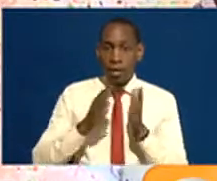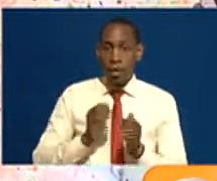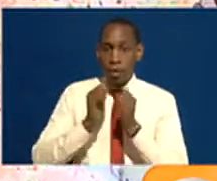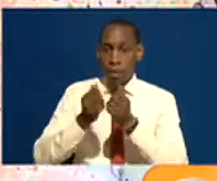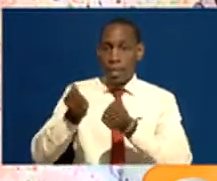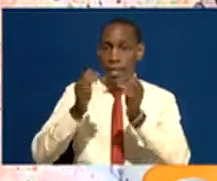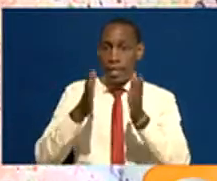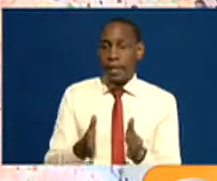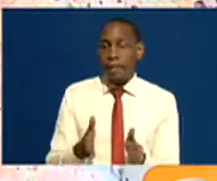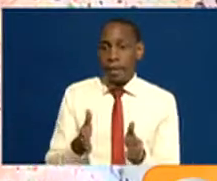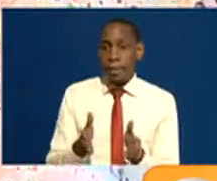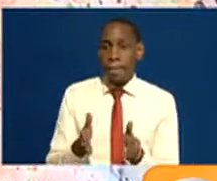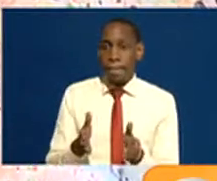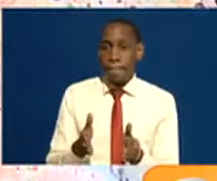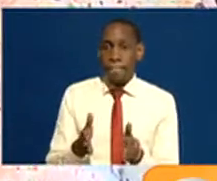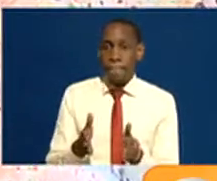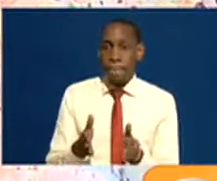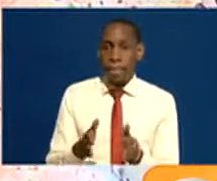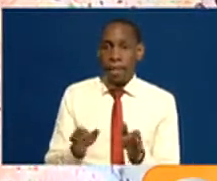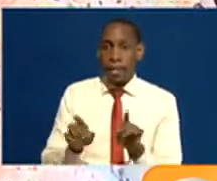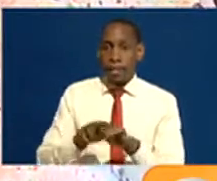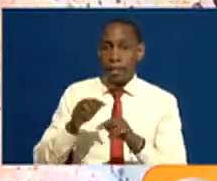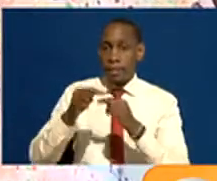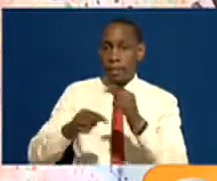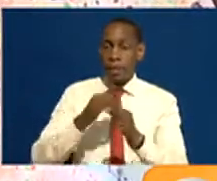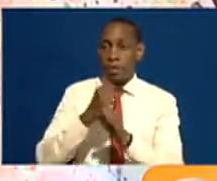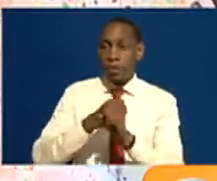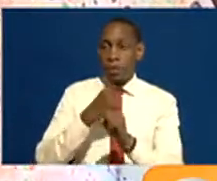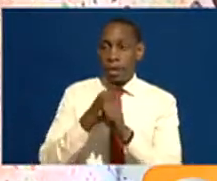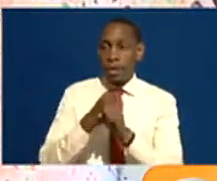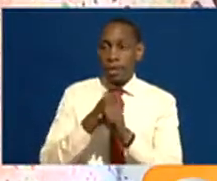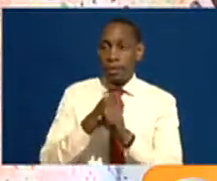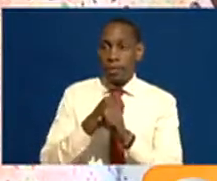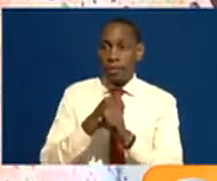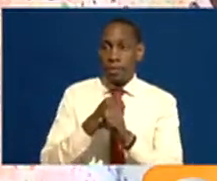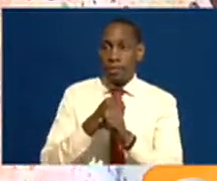And it continues to operate in total disregard.